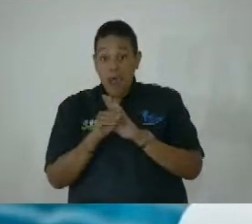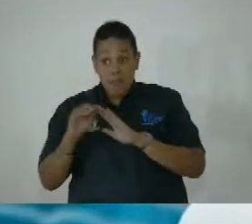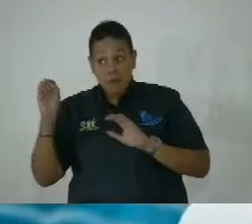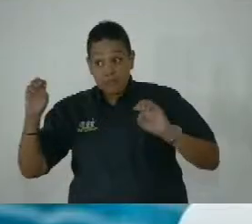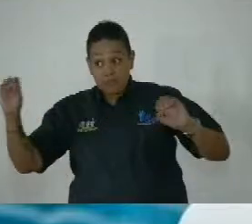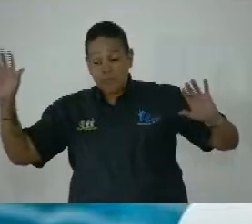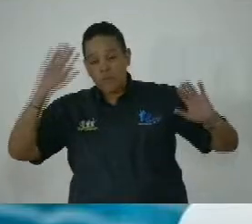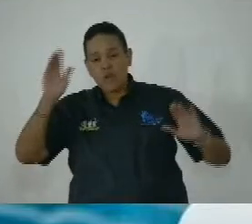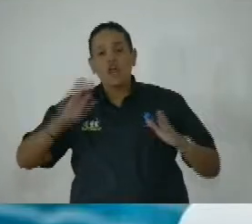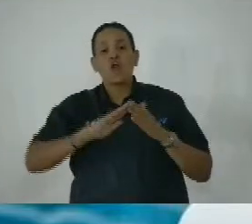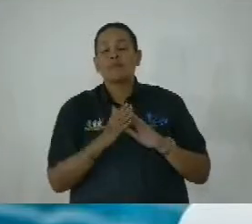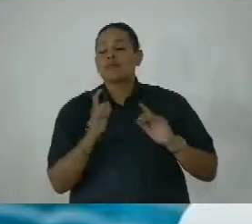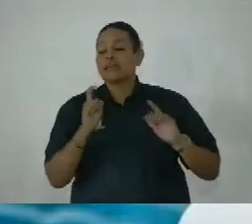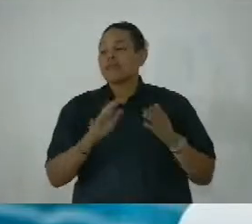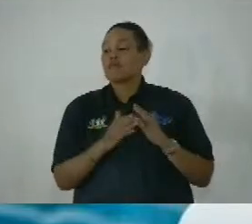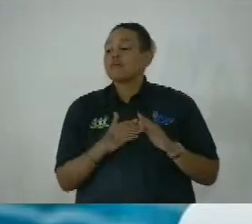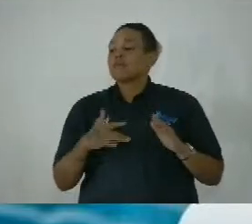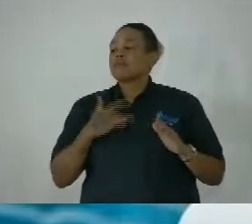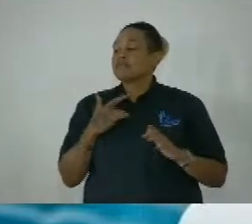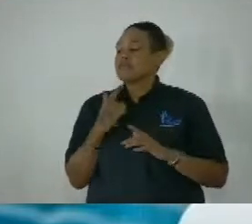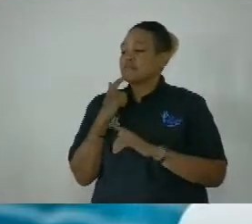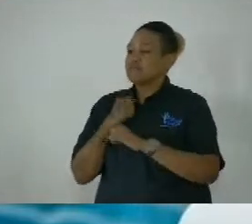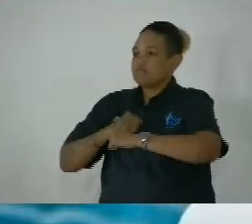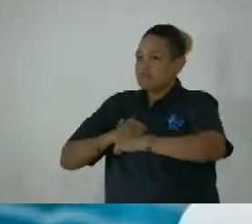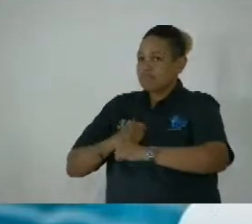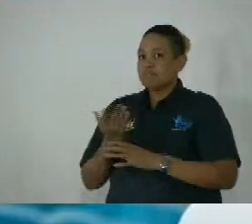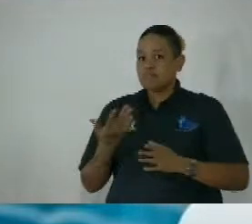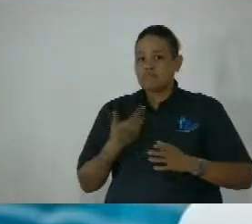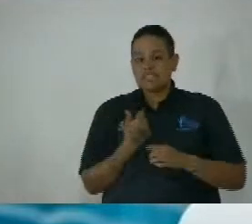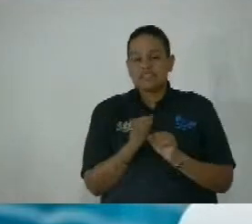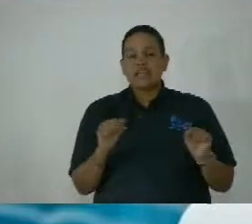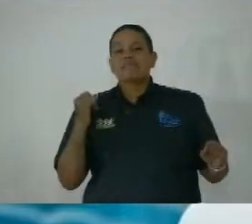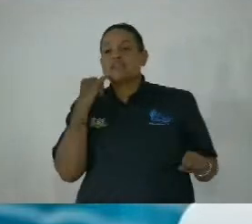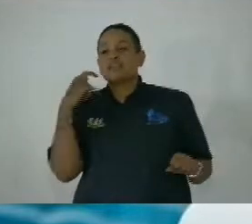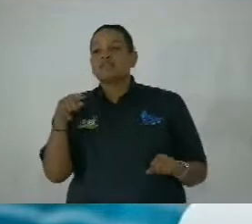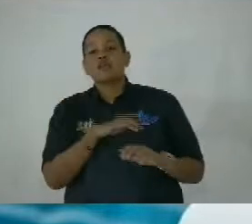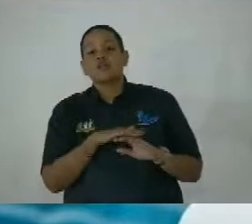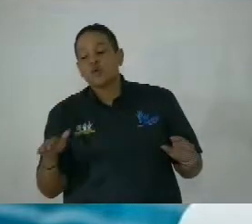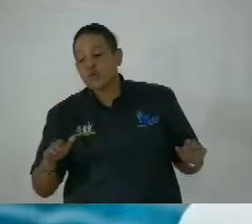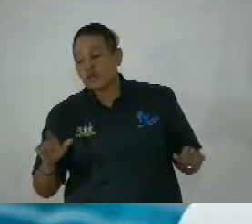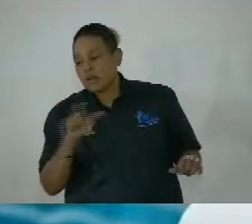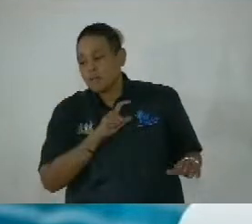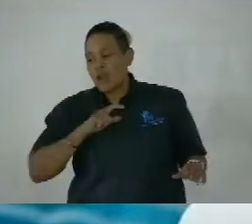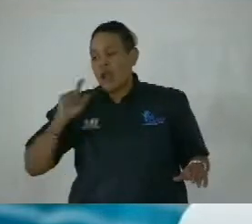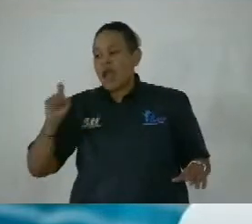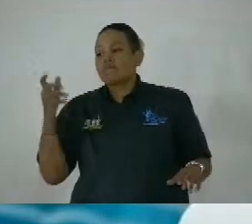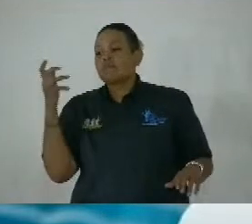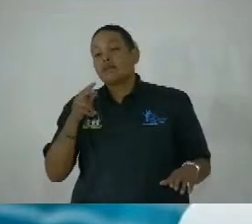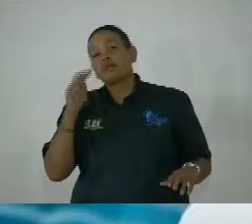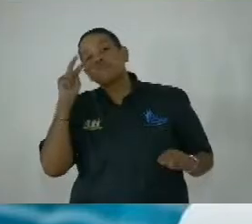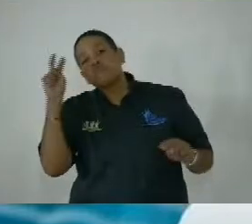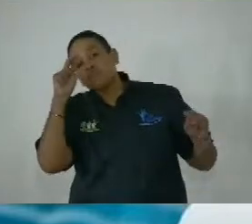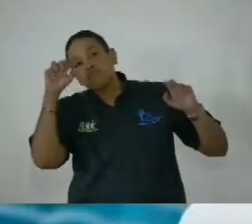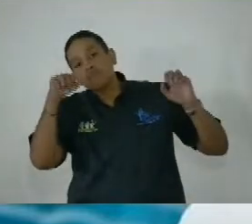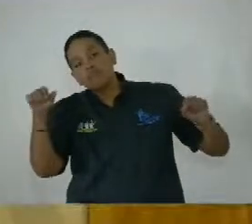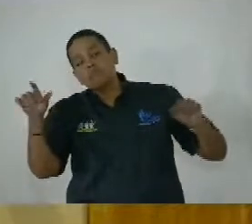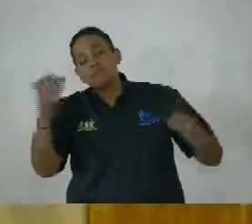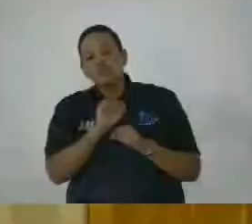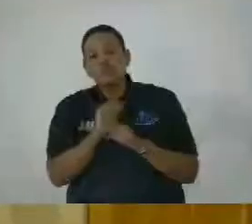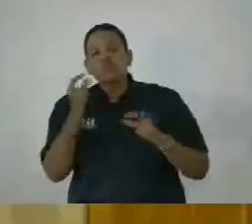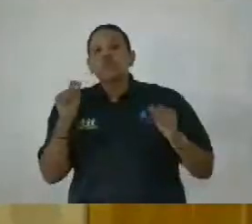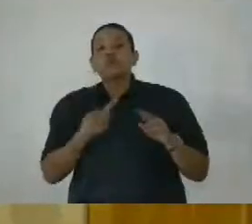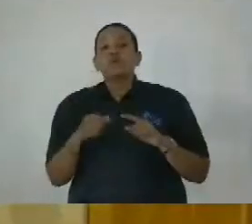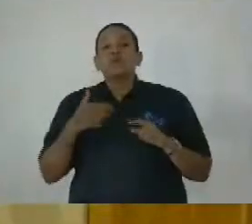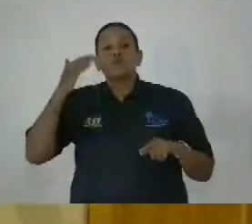and it gives the community a sense of assurance. Even if they don't, the police has to be there to do the job. But by knowing that we